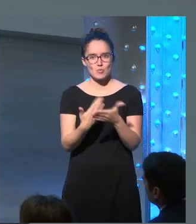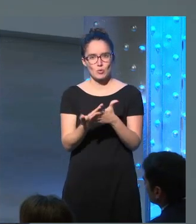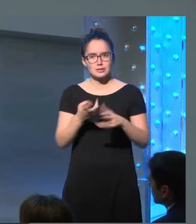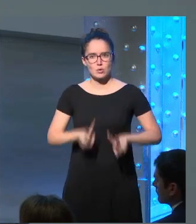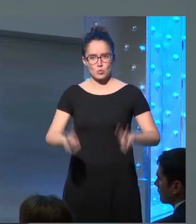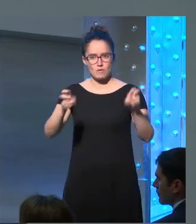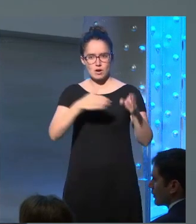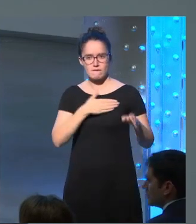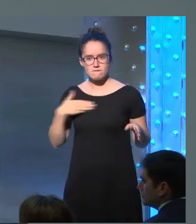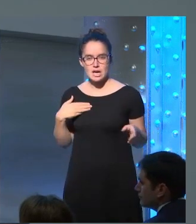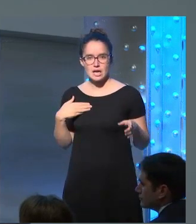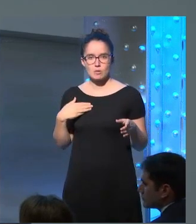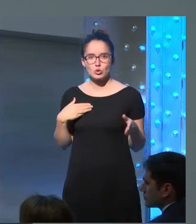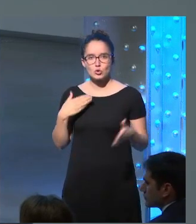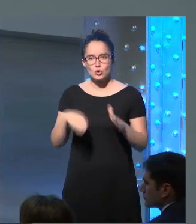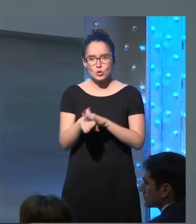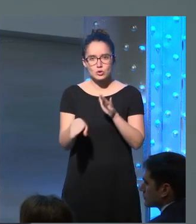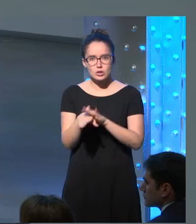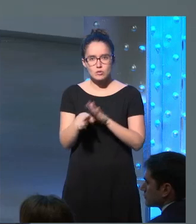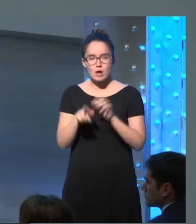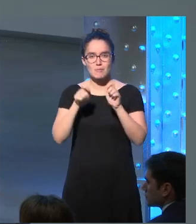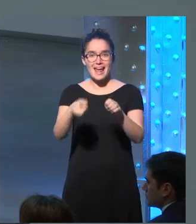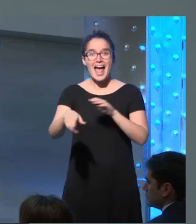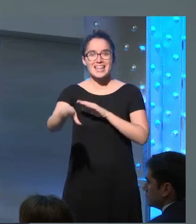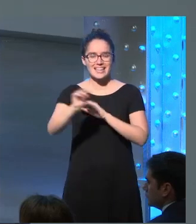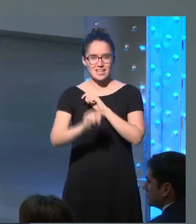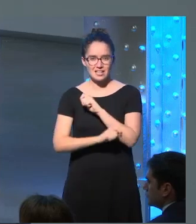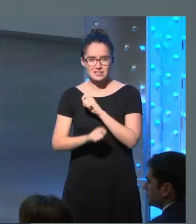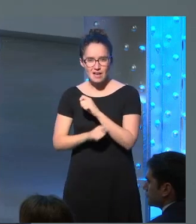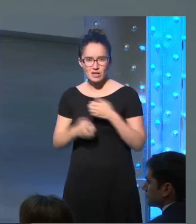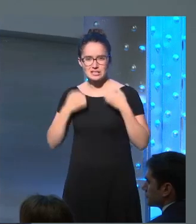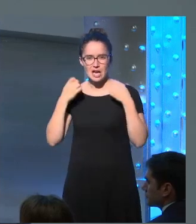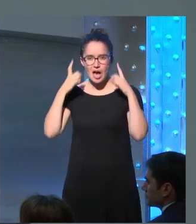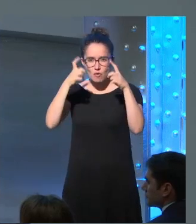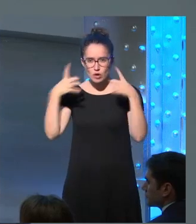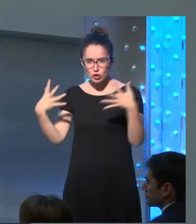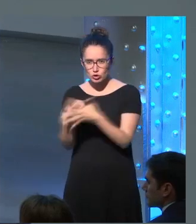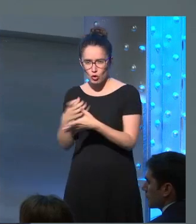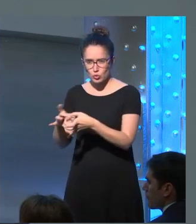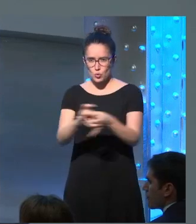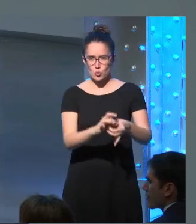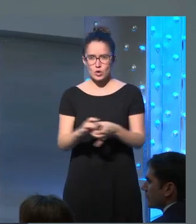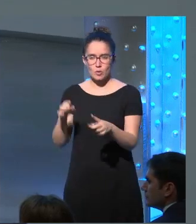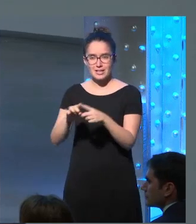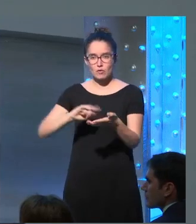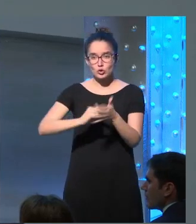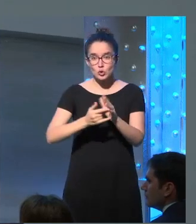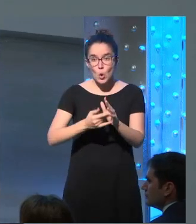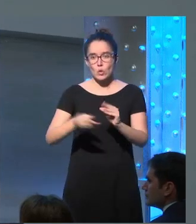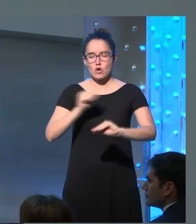you very much for your support in these new proposals, with which we want to contribute to understanding